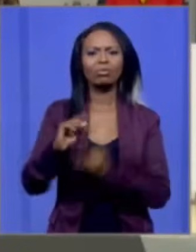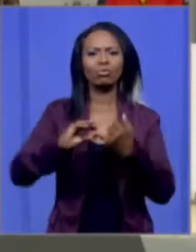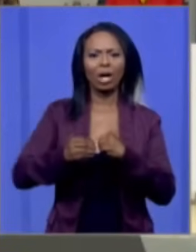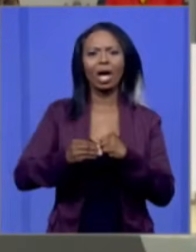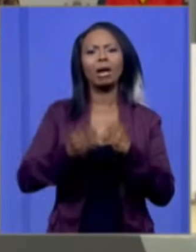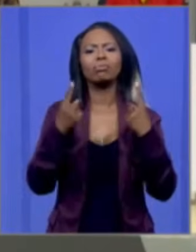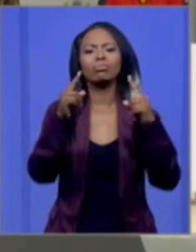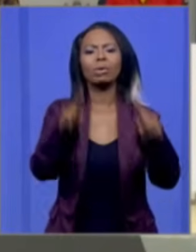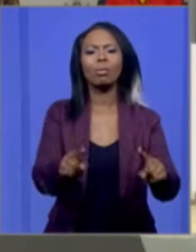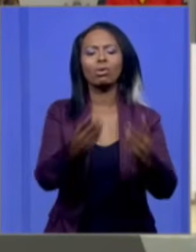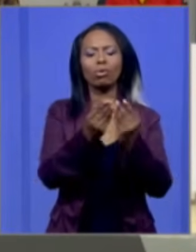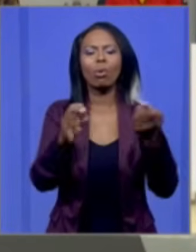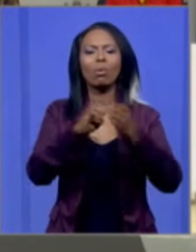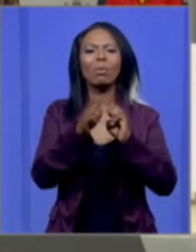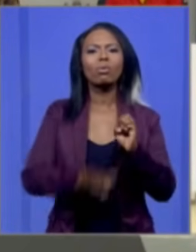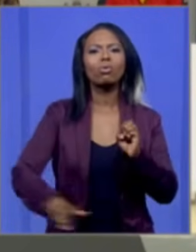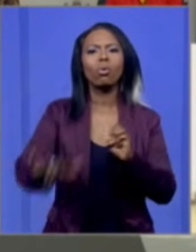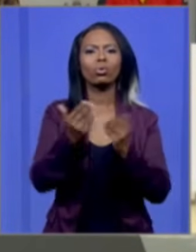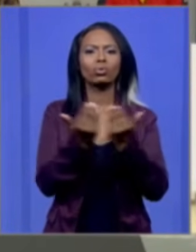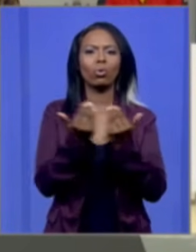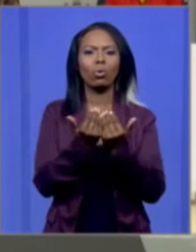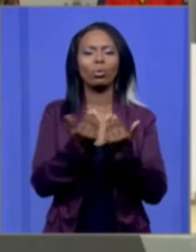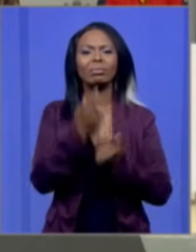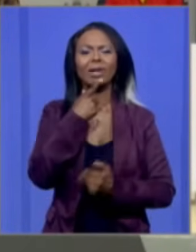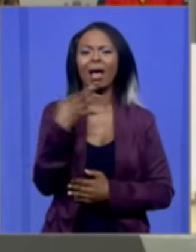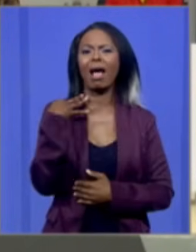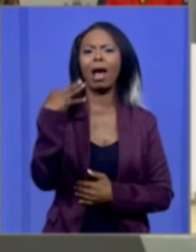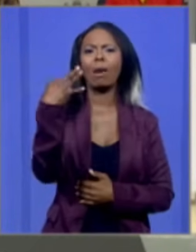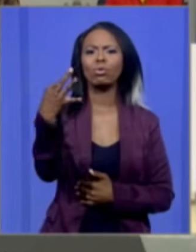dikolong. Tšilwane o re ke dikgopelo tša go feta